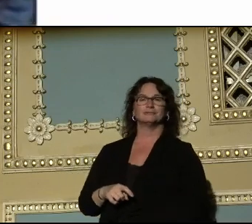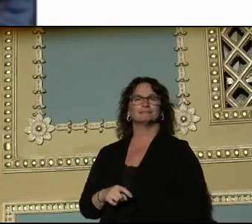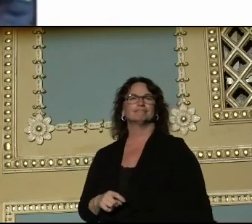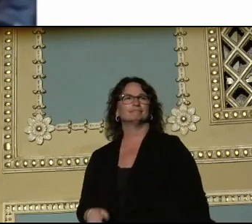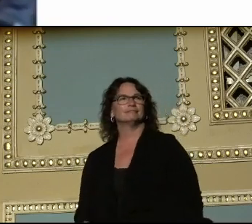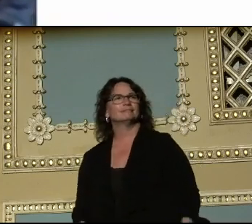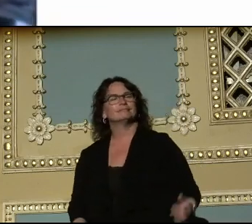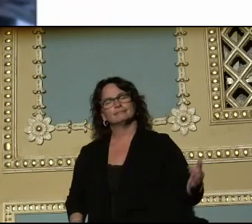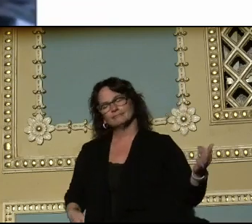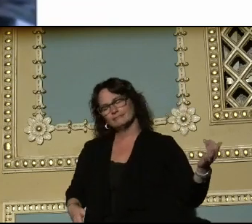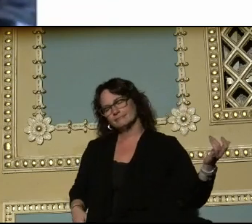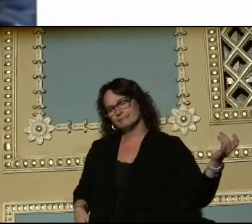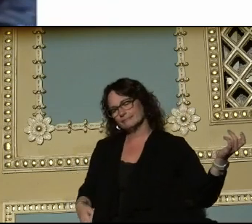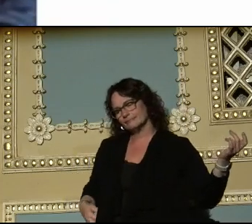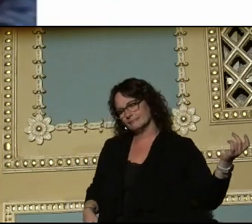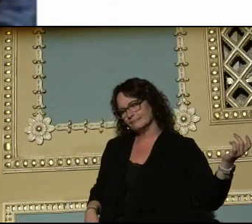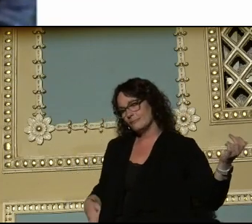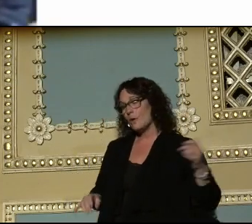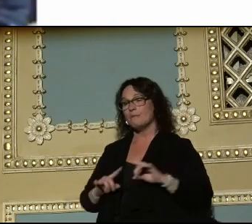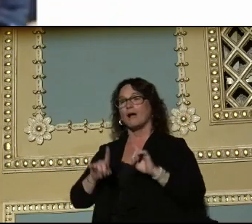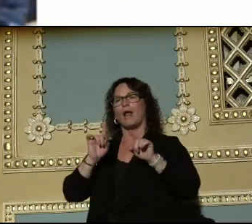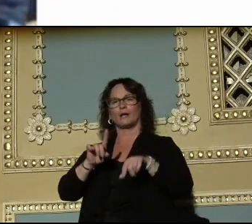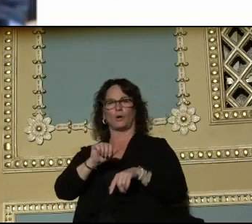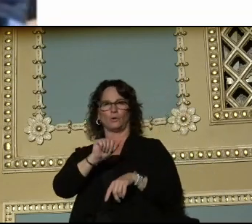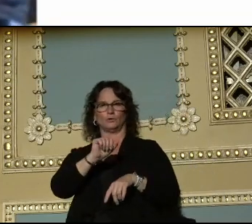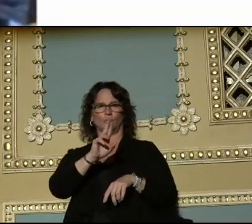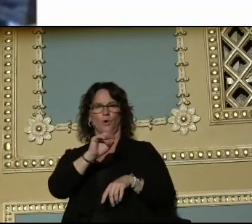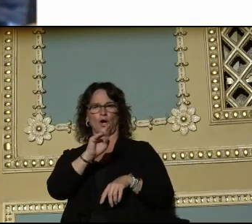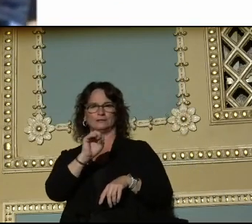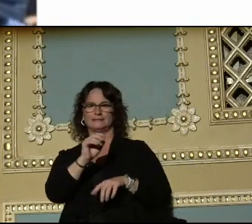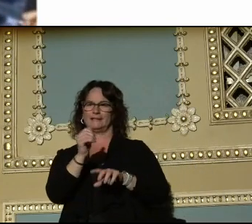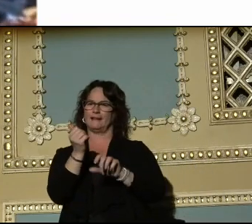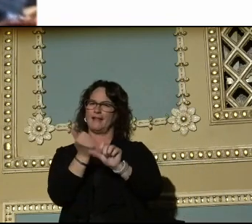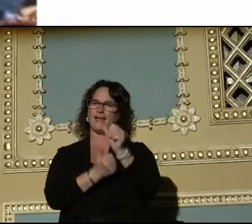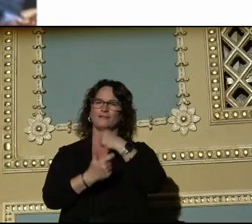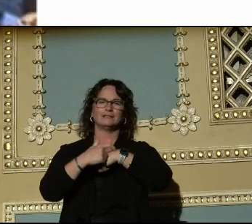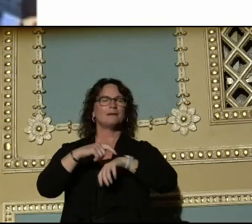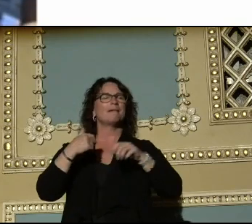I go to Austin every chance I get.